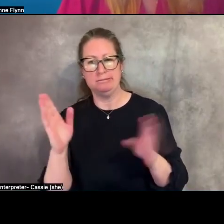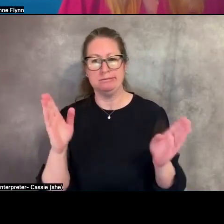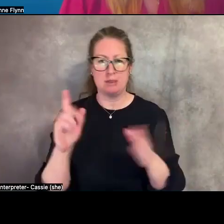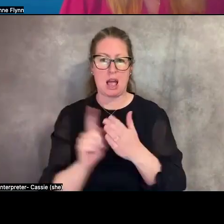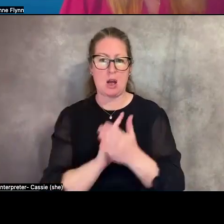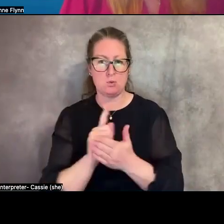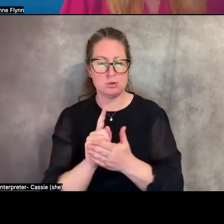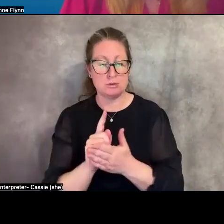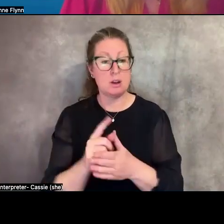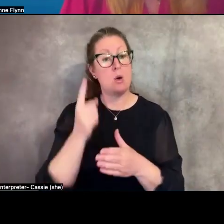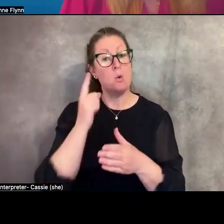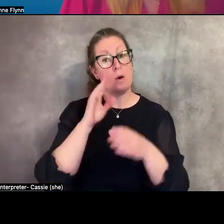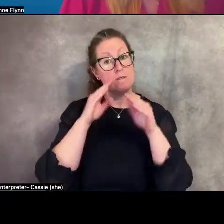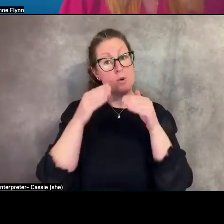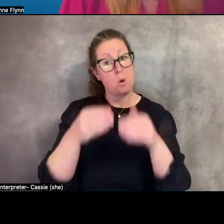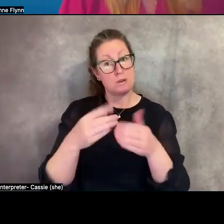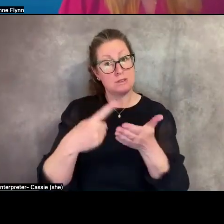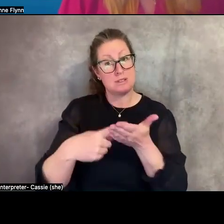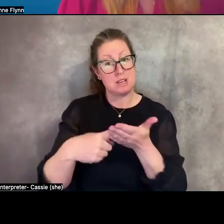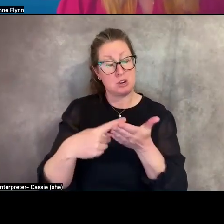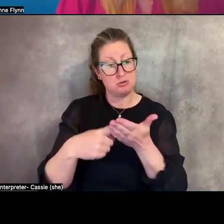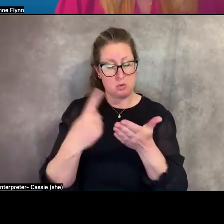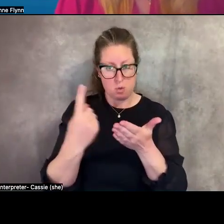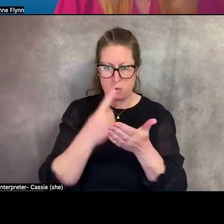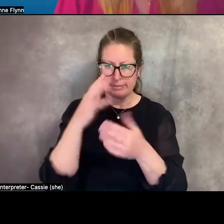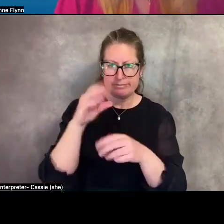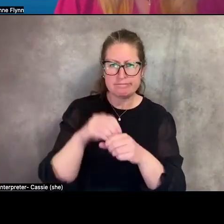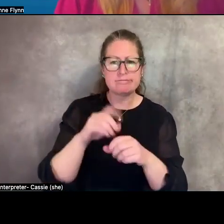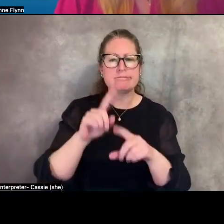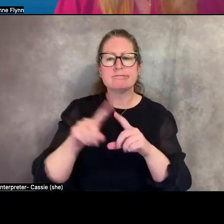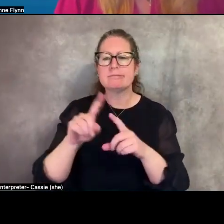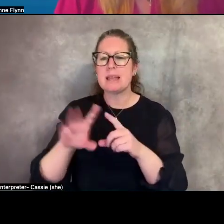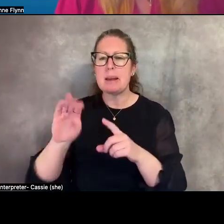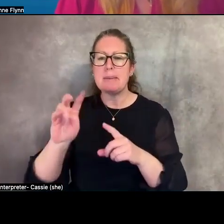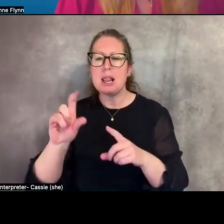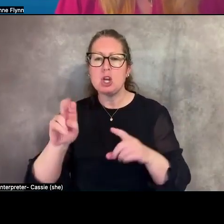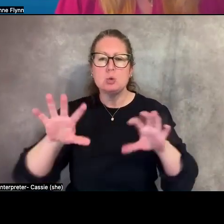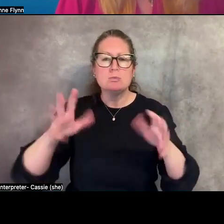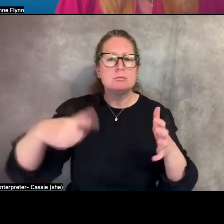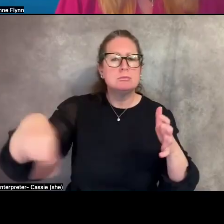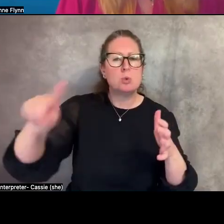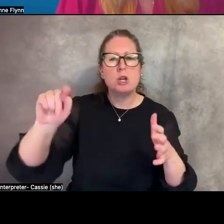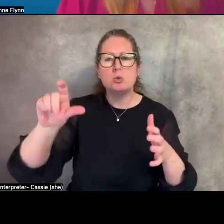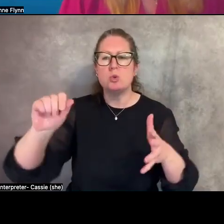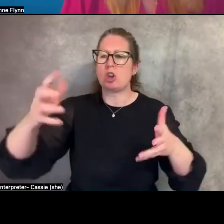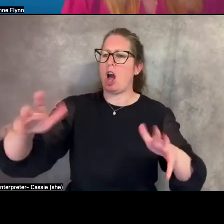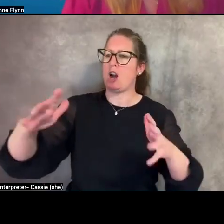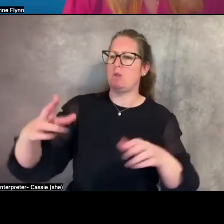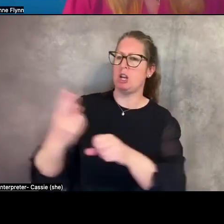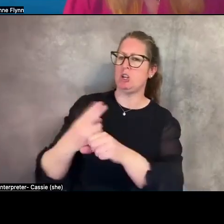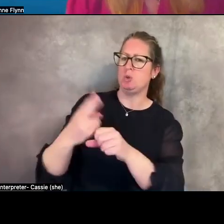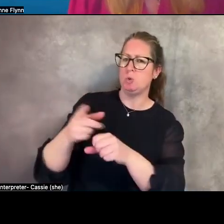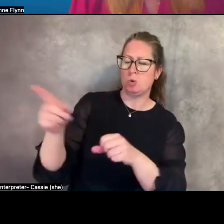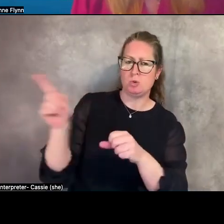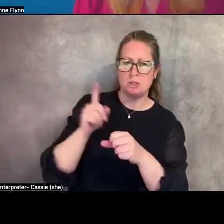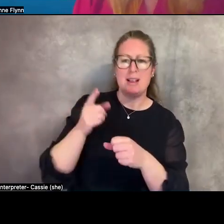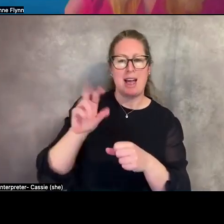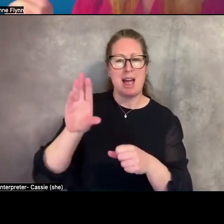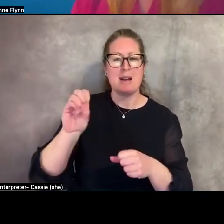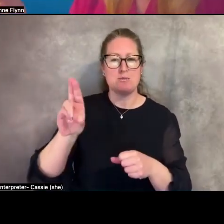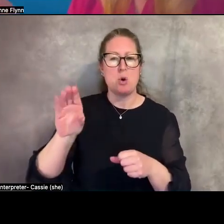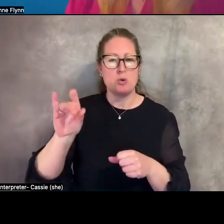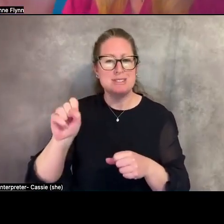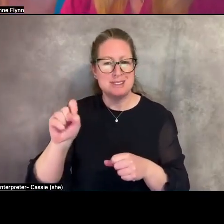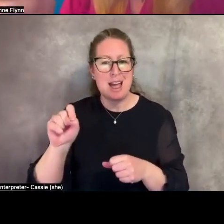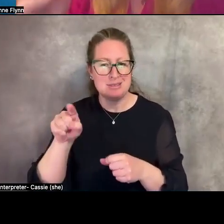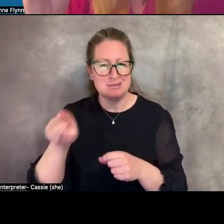of discussion consistently incorporated the various milieu tools already utilized, such as the Brosette mentioned earlier,